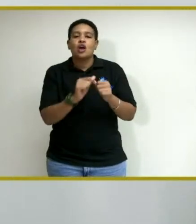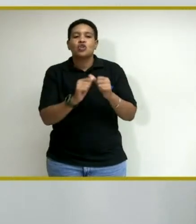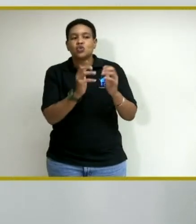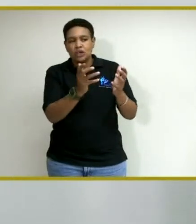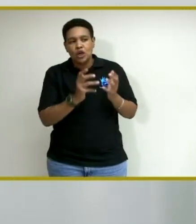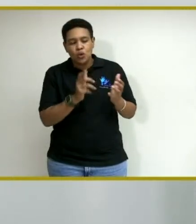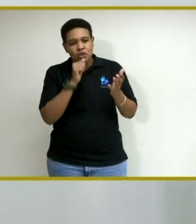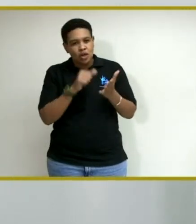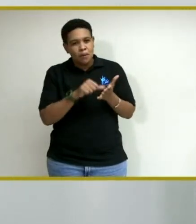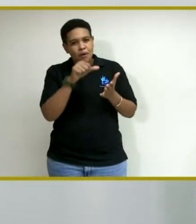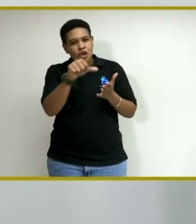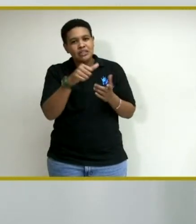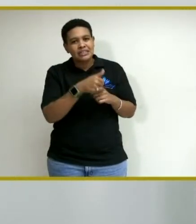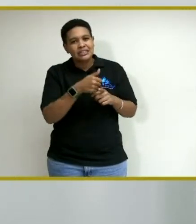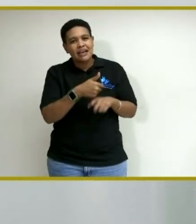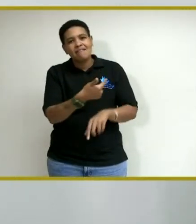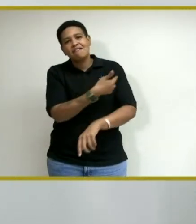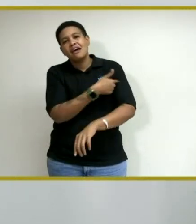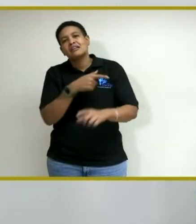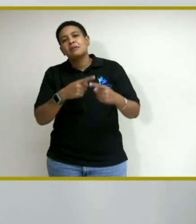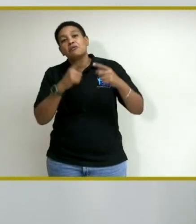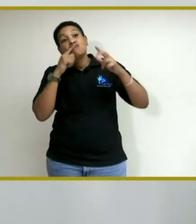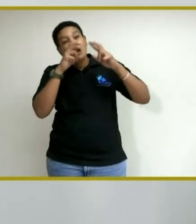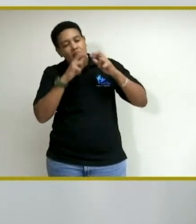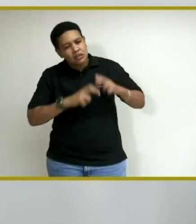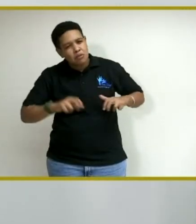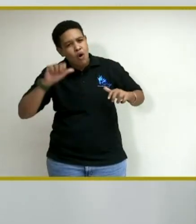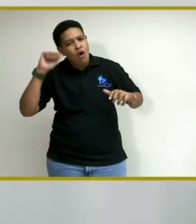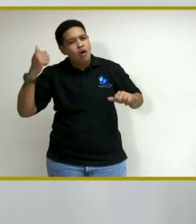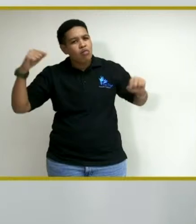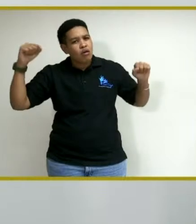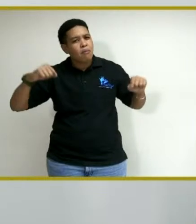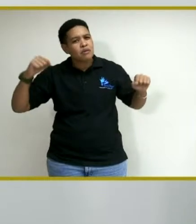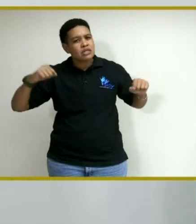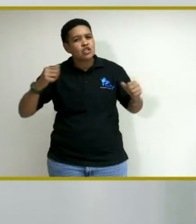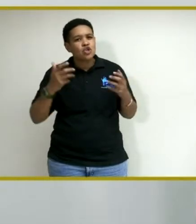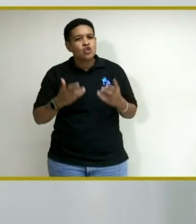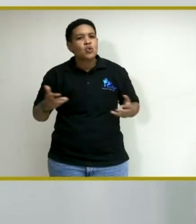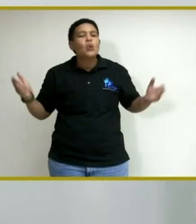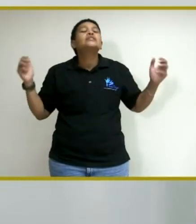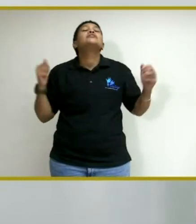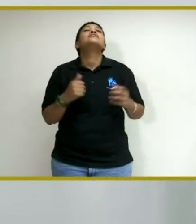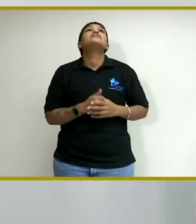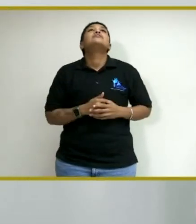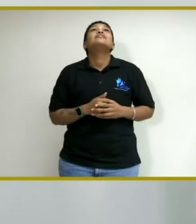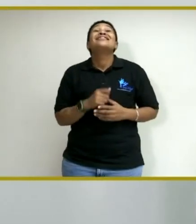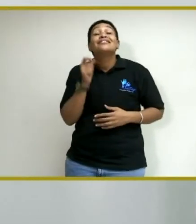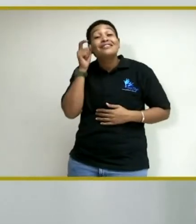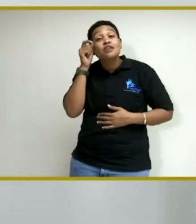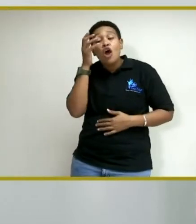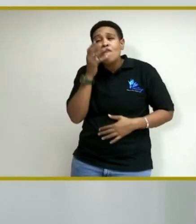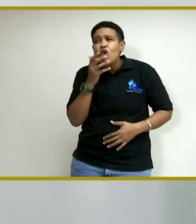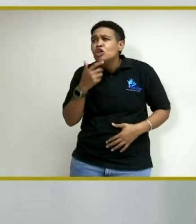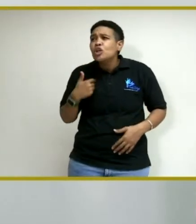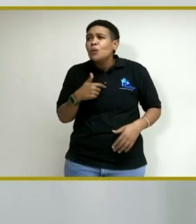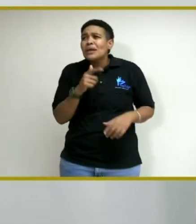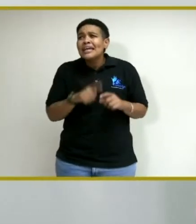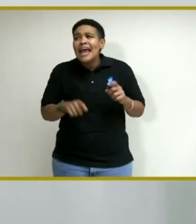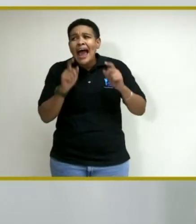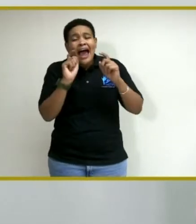the purchase of vaccines and explore other potential sources. Unfortunately, we can't